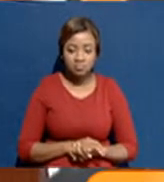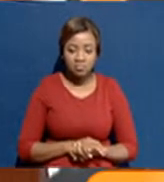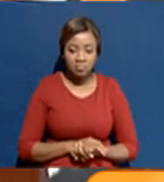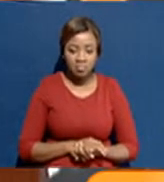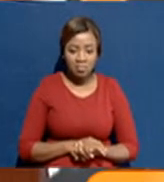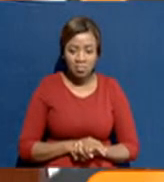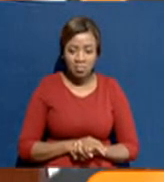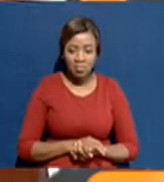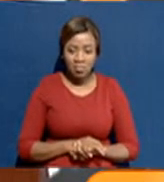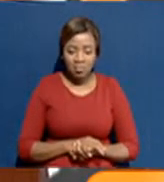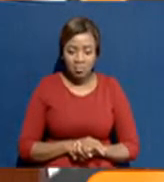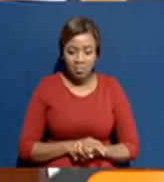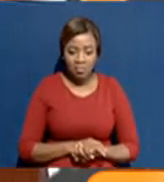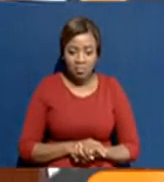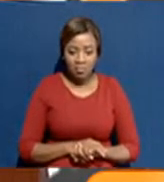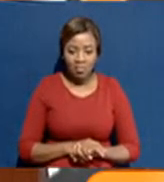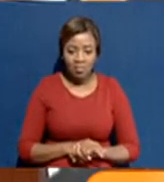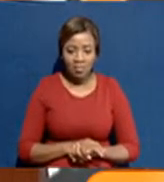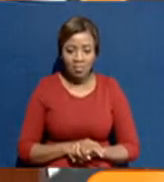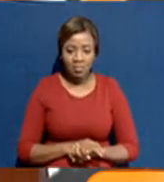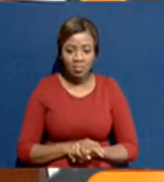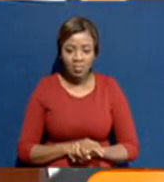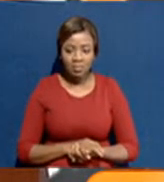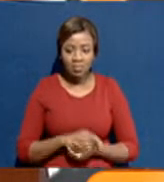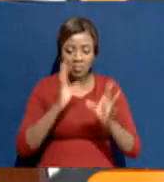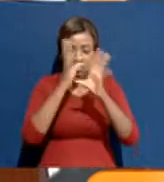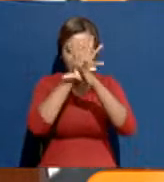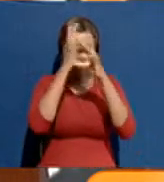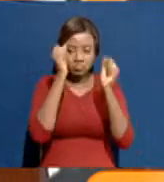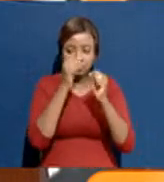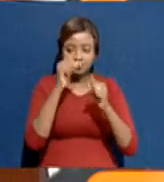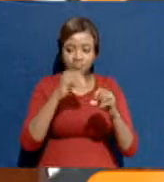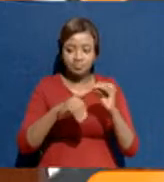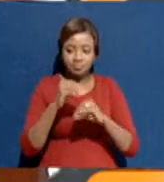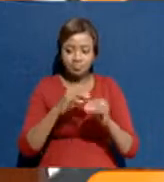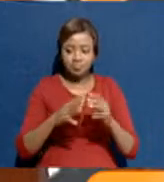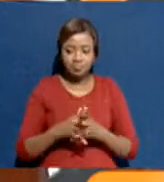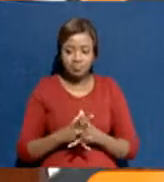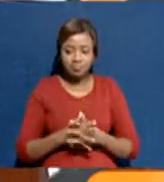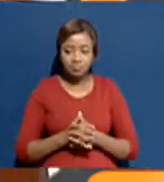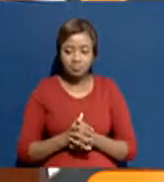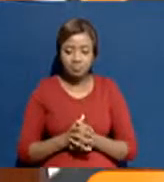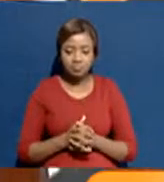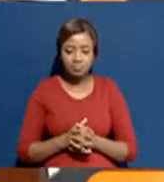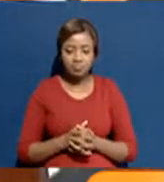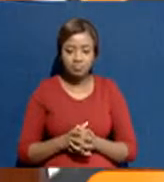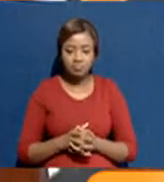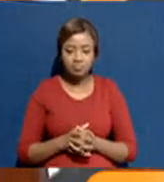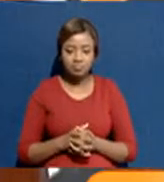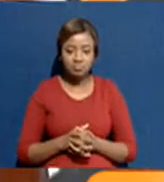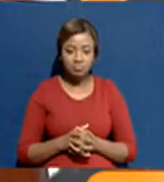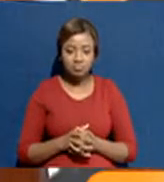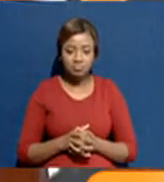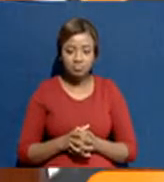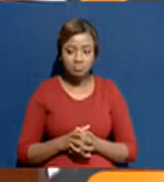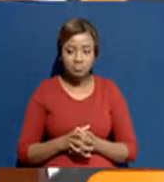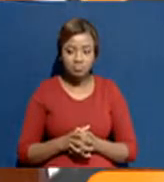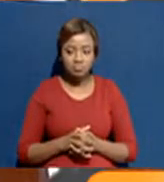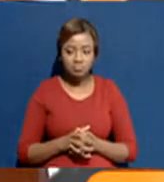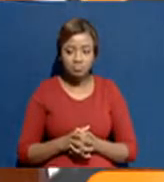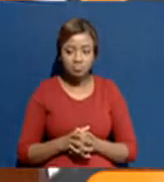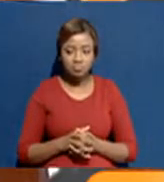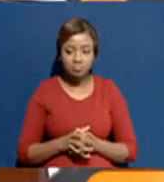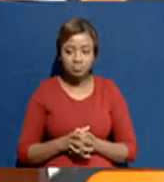the fact is that we also ran into problems. our EVs did not work very